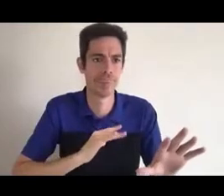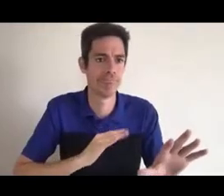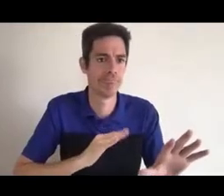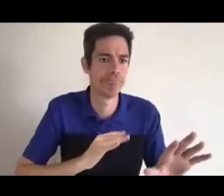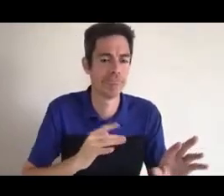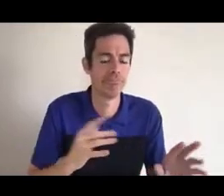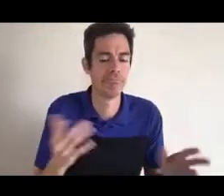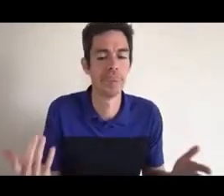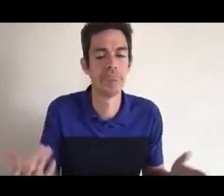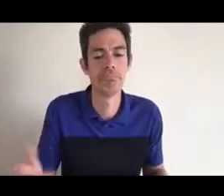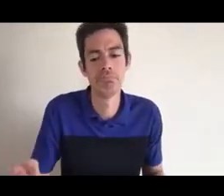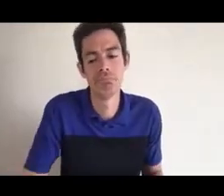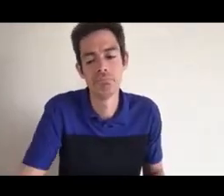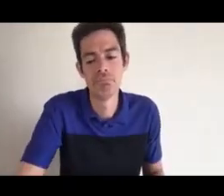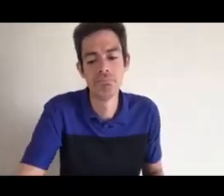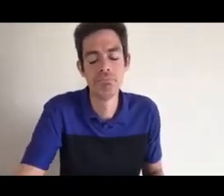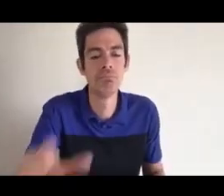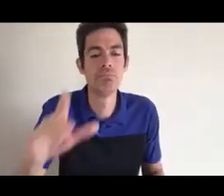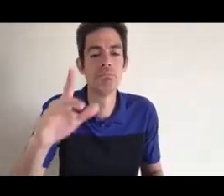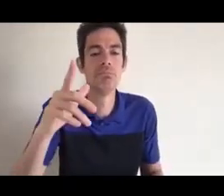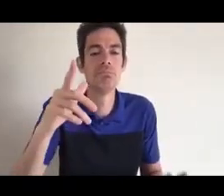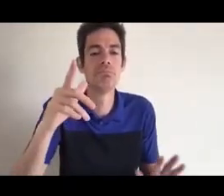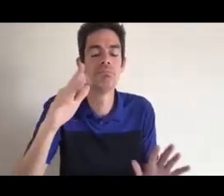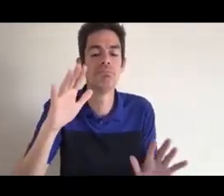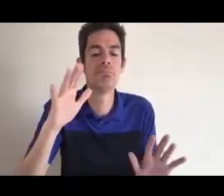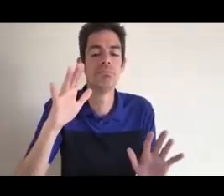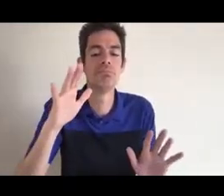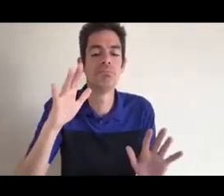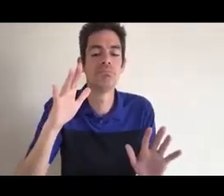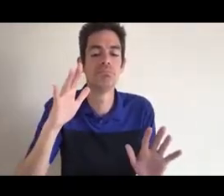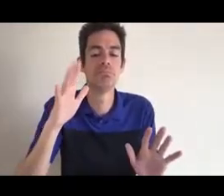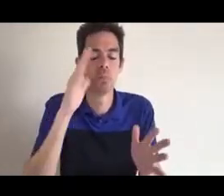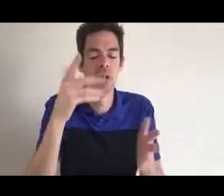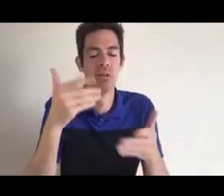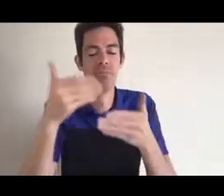it's very clear. It shows clear communication.